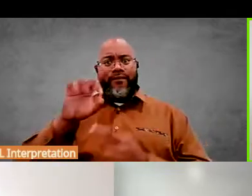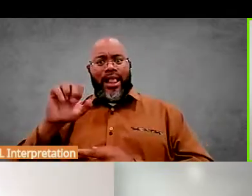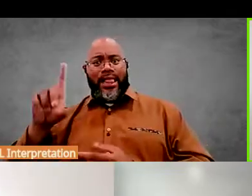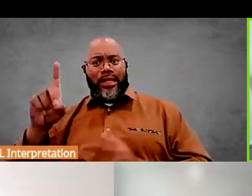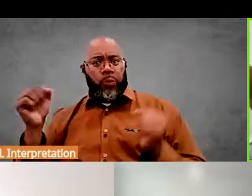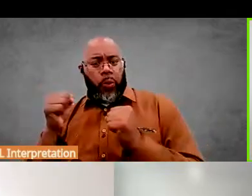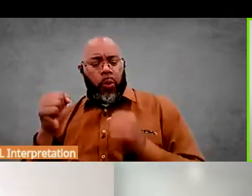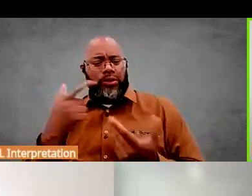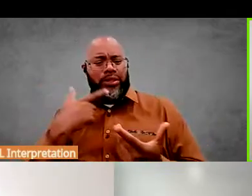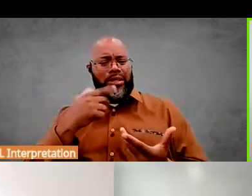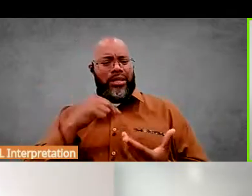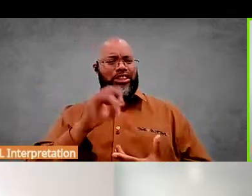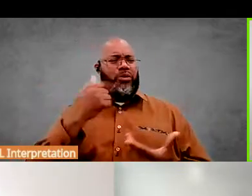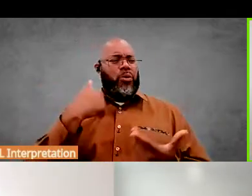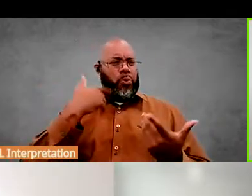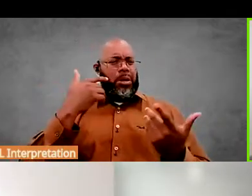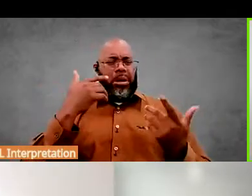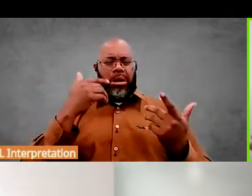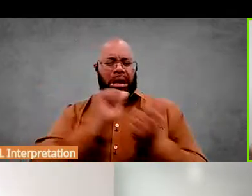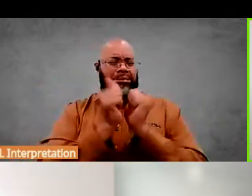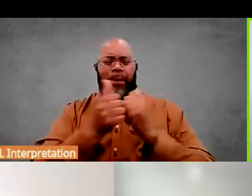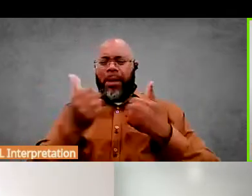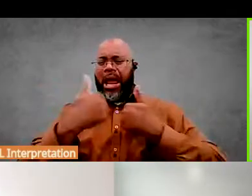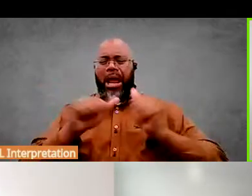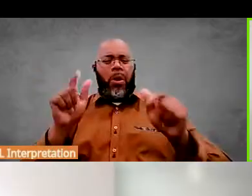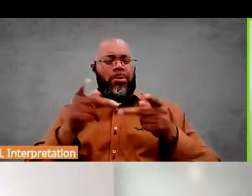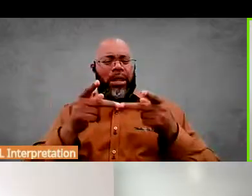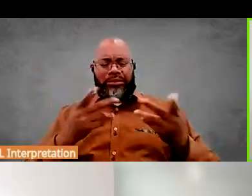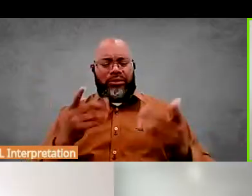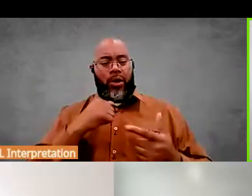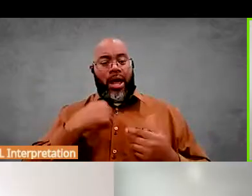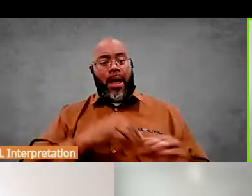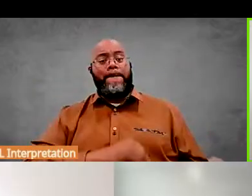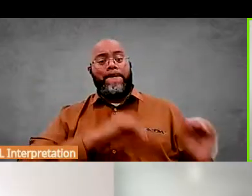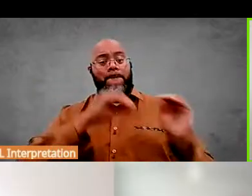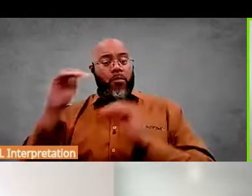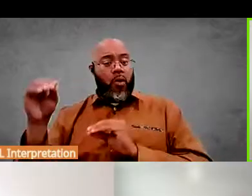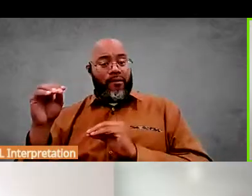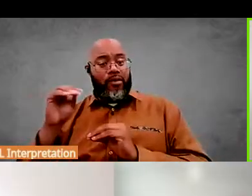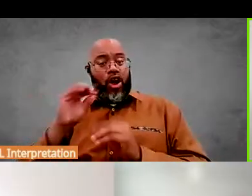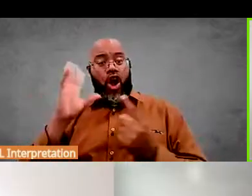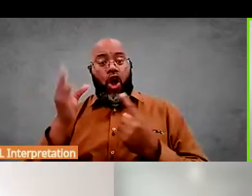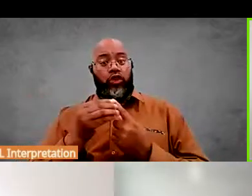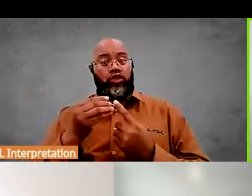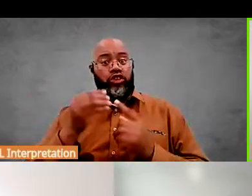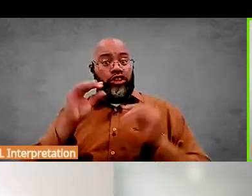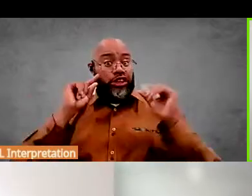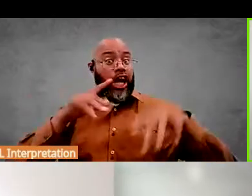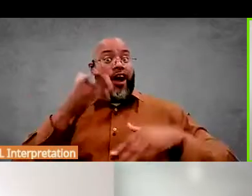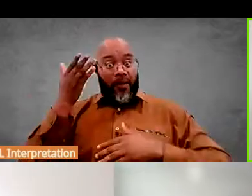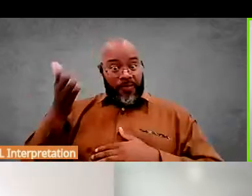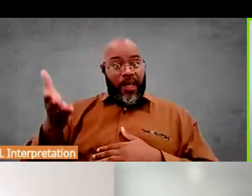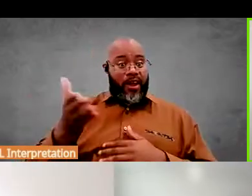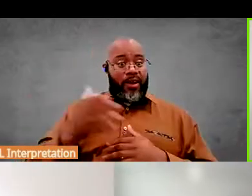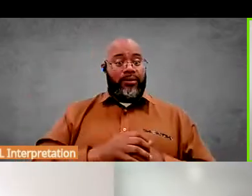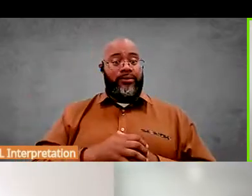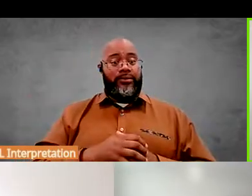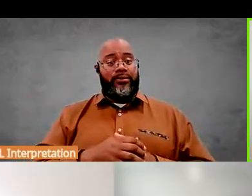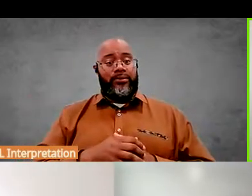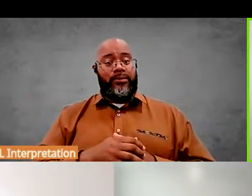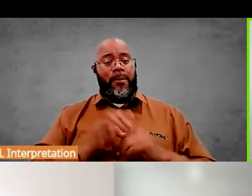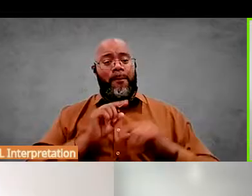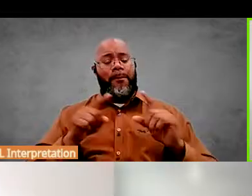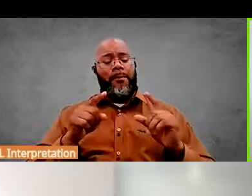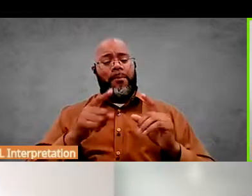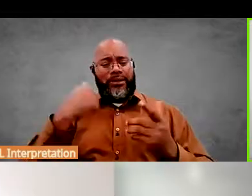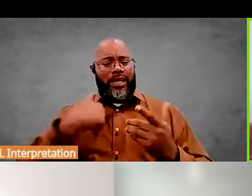are Nigerians, we adapt anyway. So when I moved, the cultural shock was there. But just because